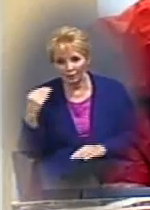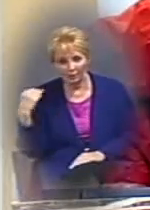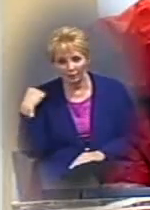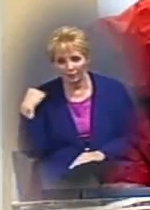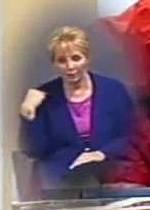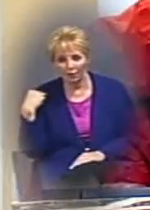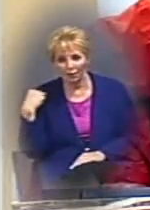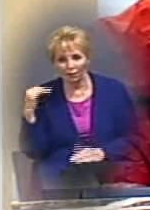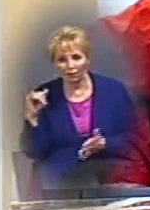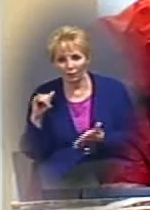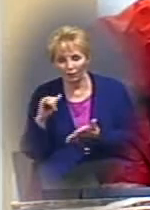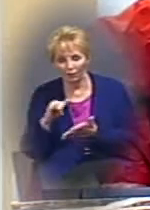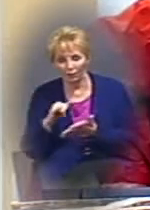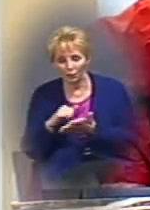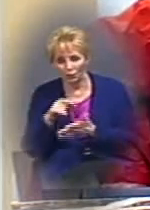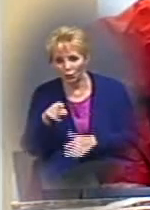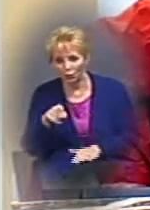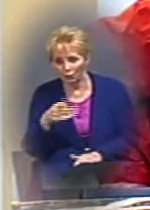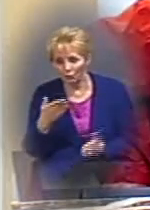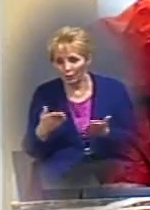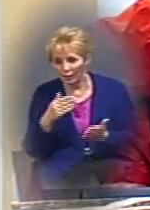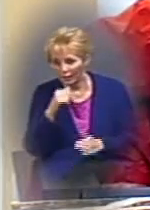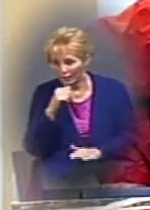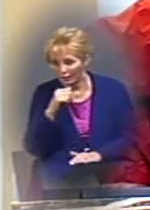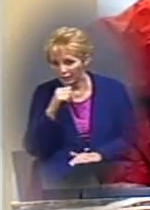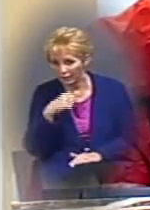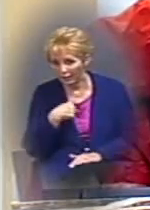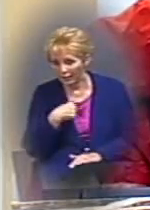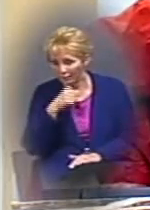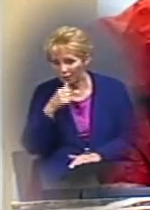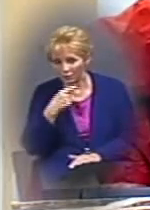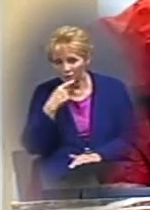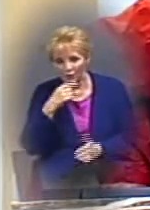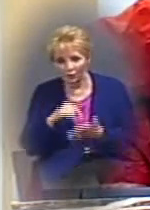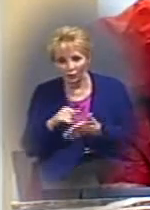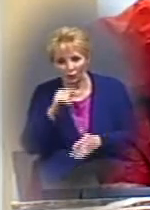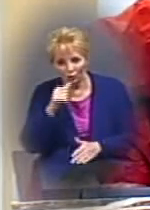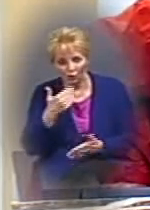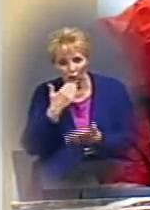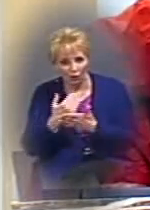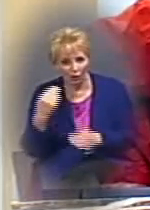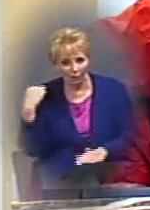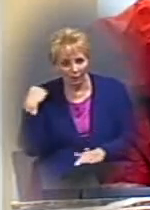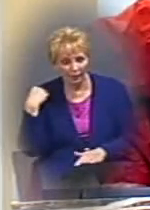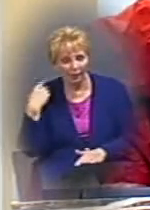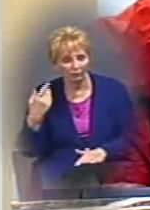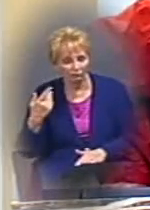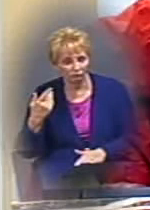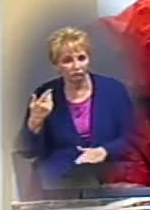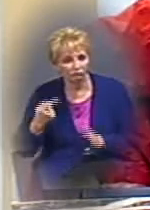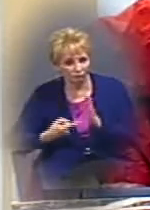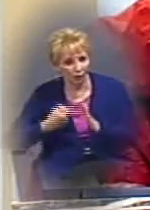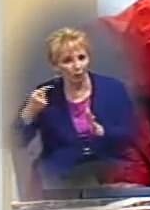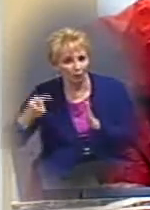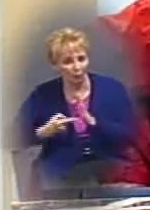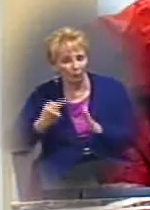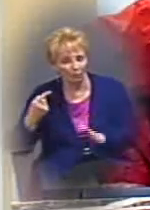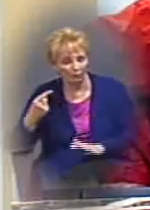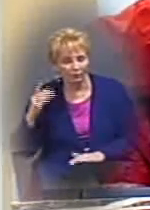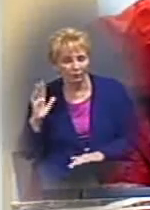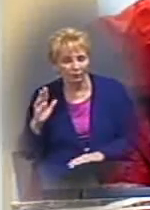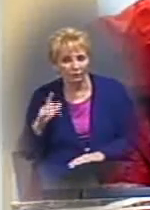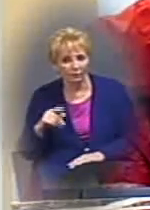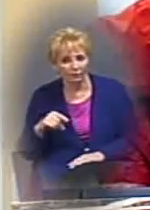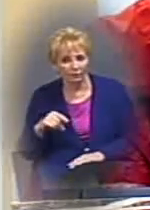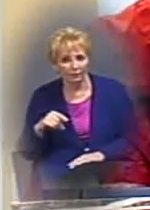that's, you know, you may have been, and I'm not going to say that you weren't a good mayor at some point, but,